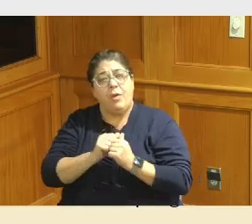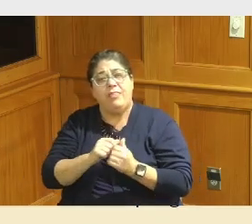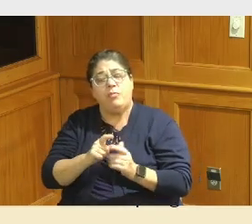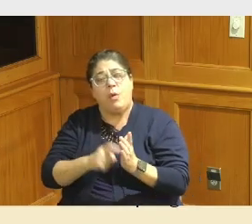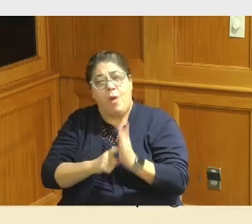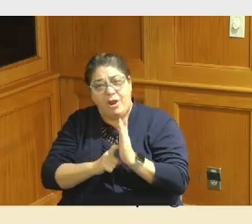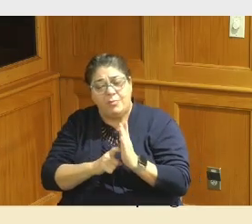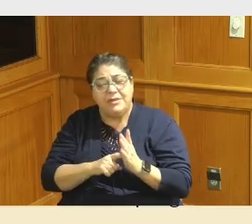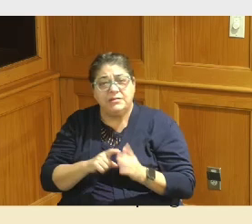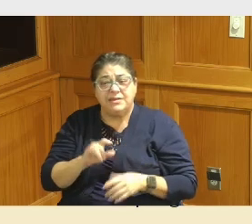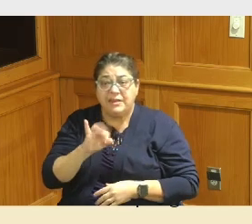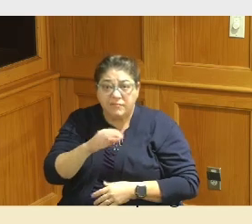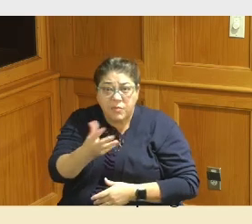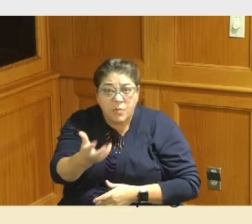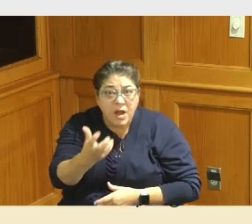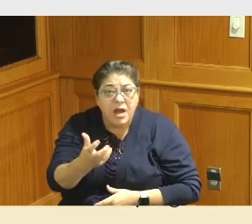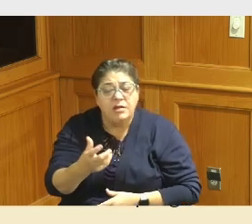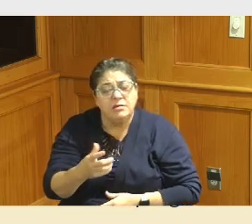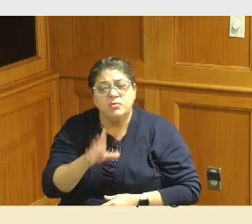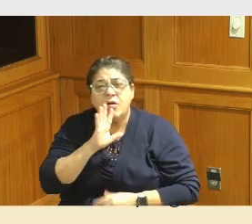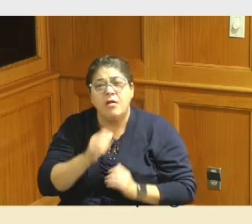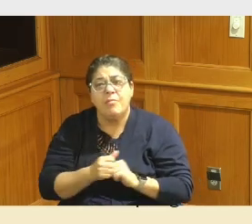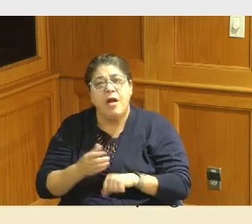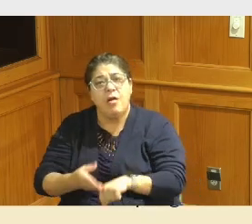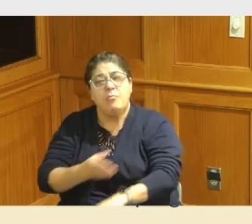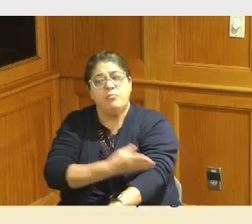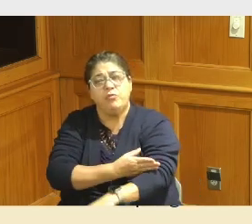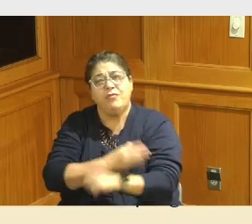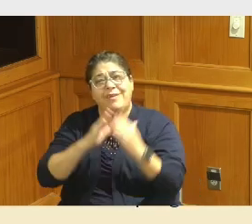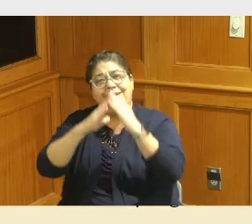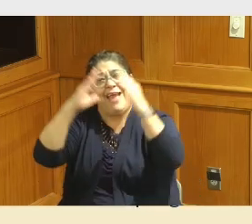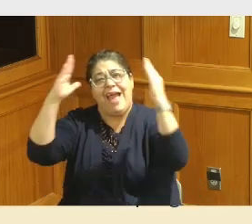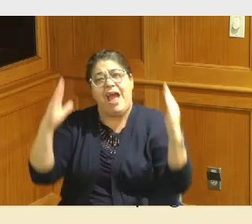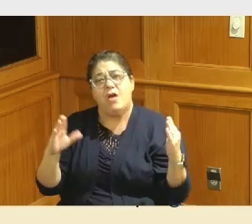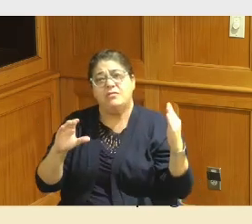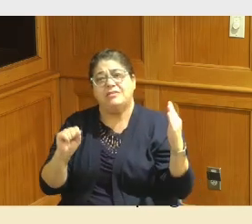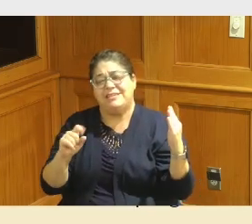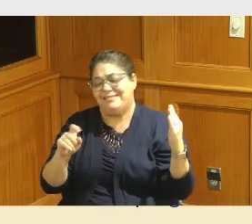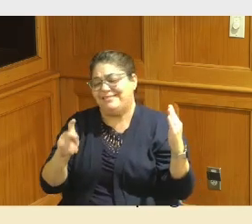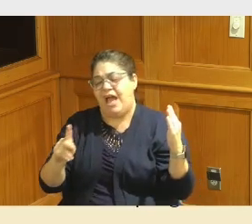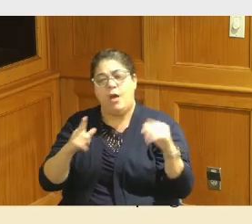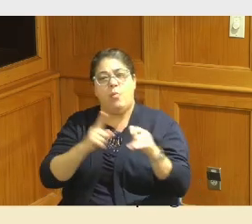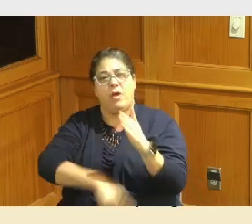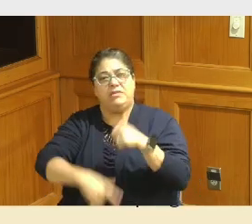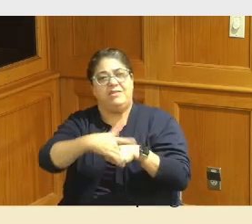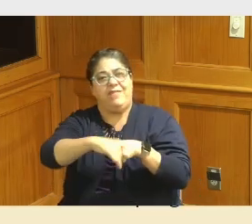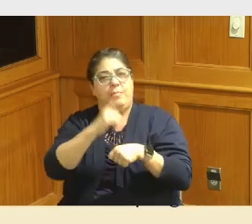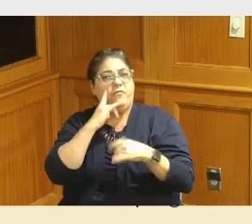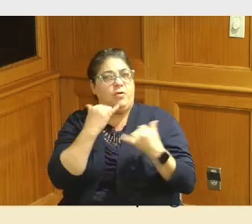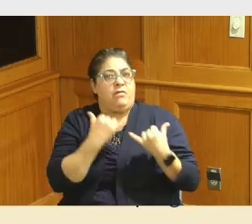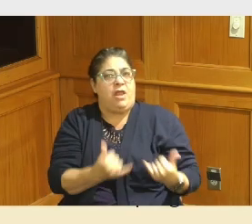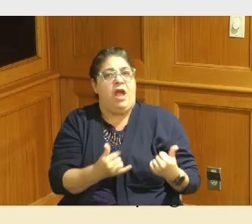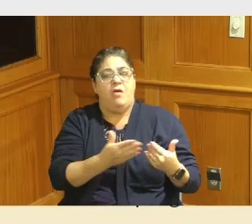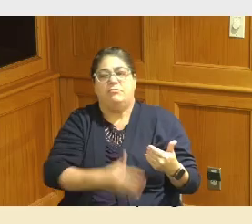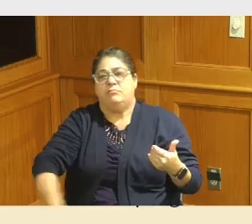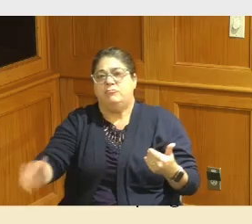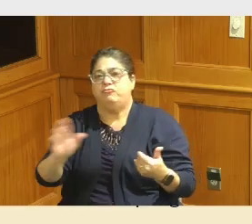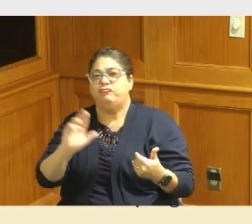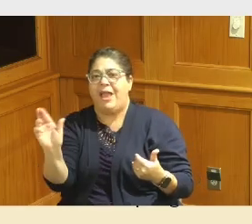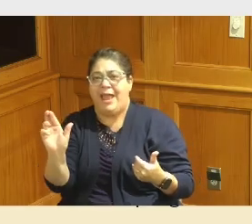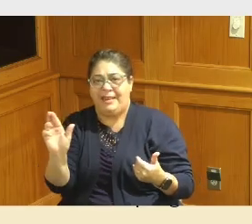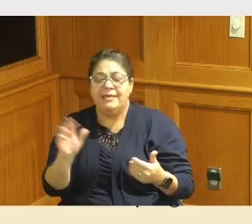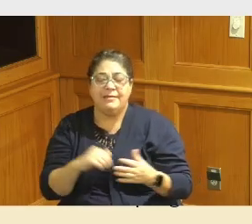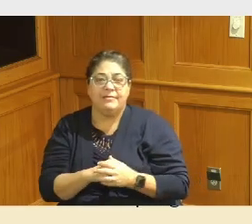to, because this is really about improving our housing stock for now and for the future. So the state was really looking at this as trying to be